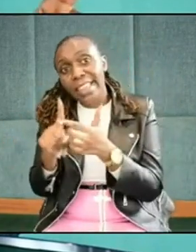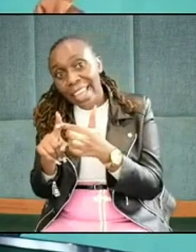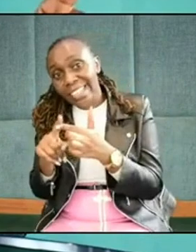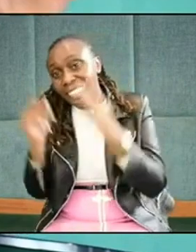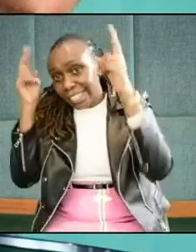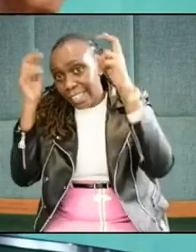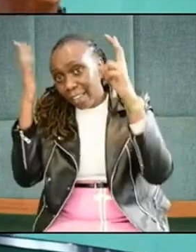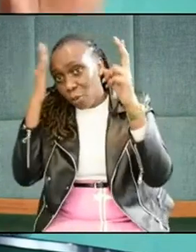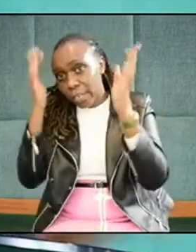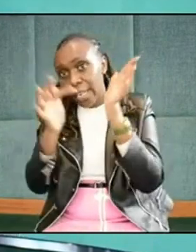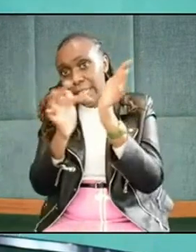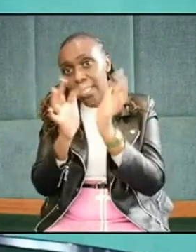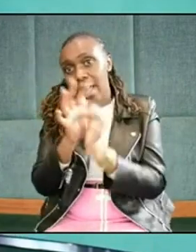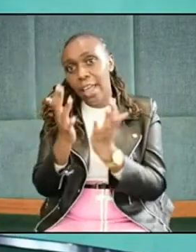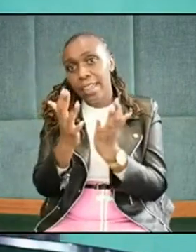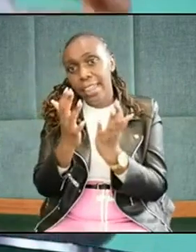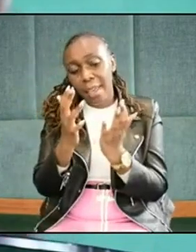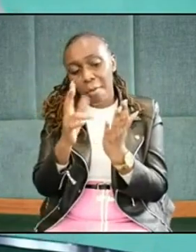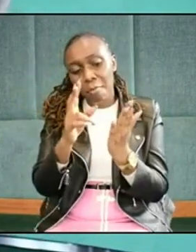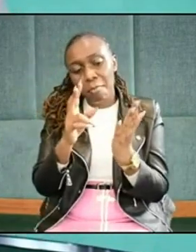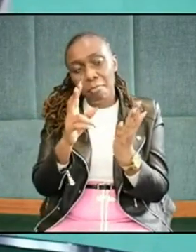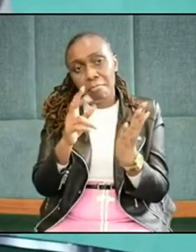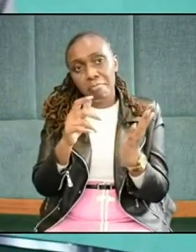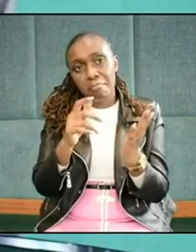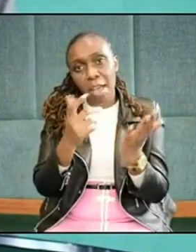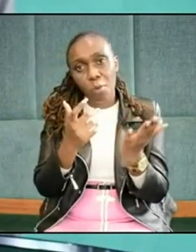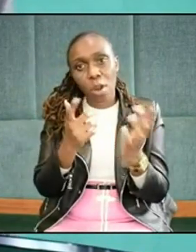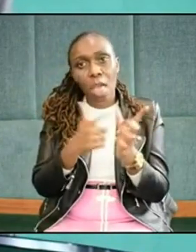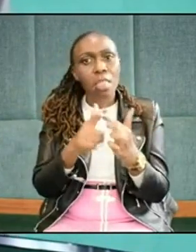Bible, who is better placed when you come to,